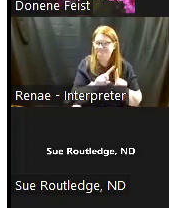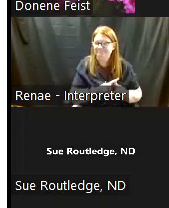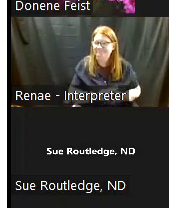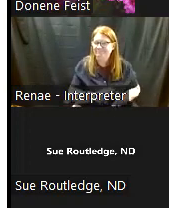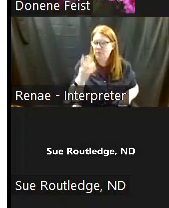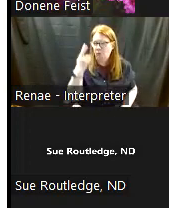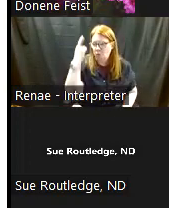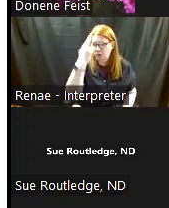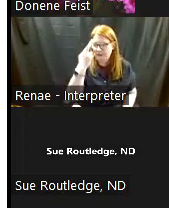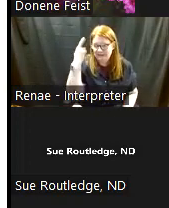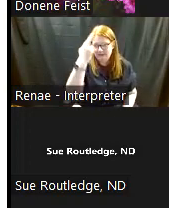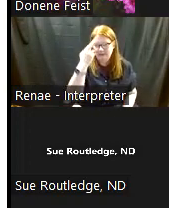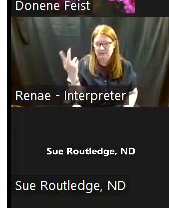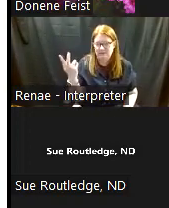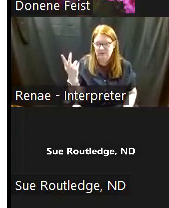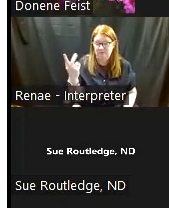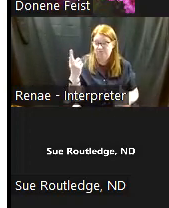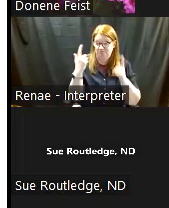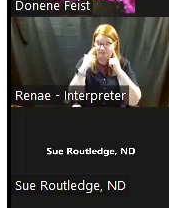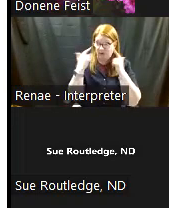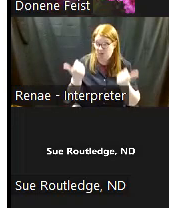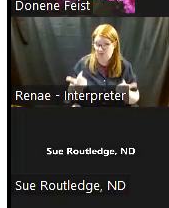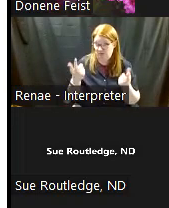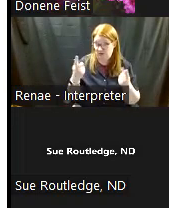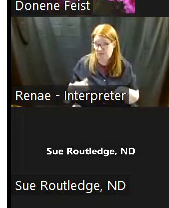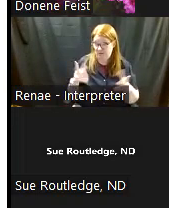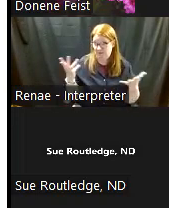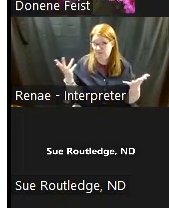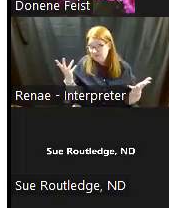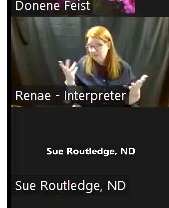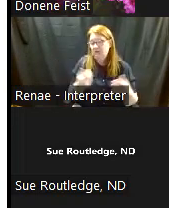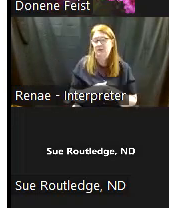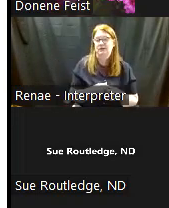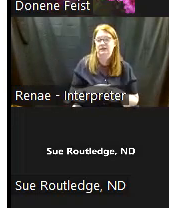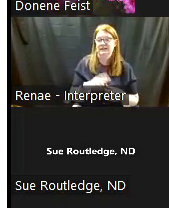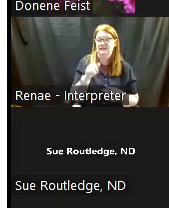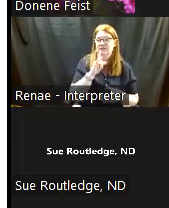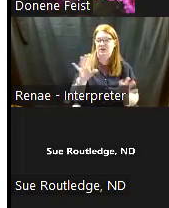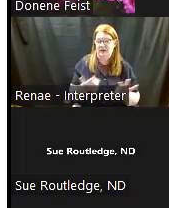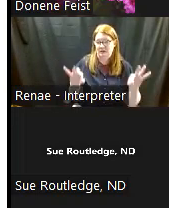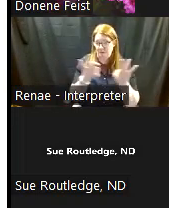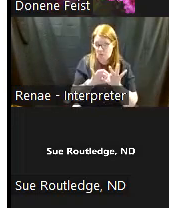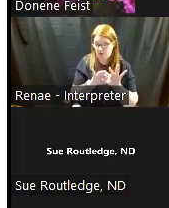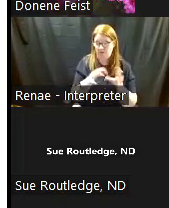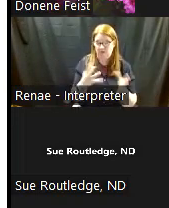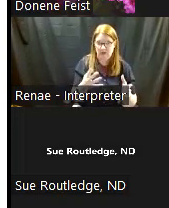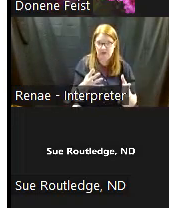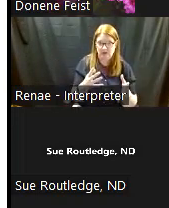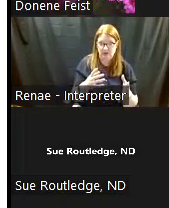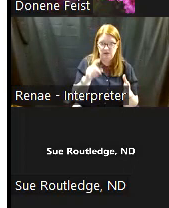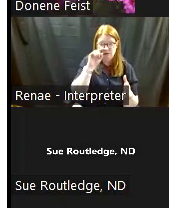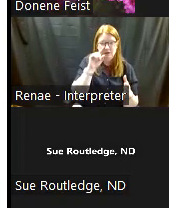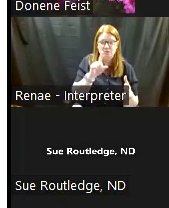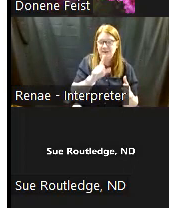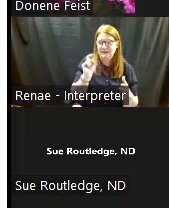different reasons why these hearing losses might be present. And again, it's really critical that we are checking all these other things out,